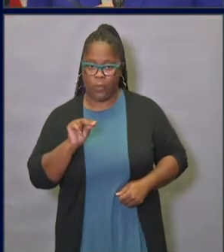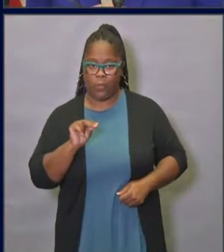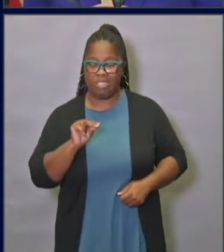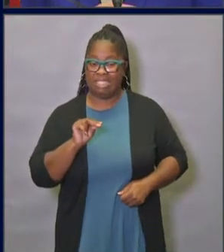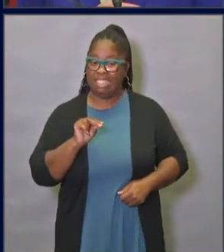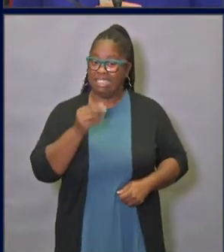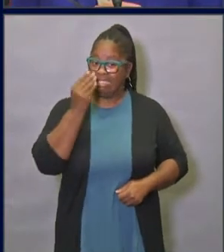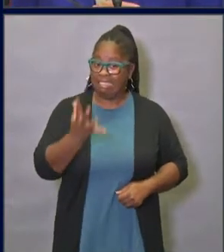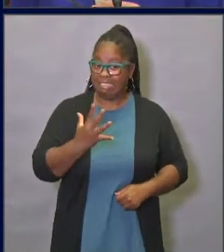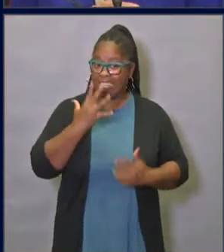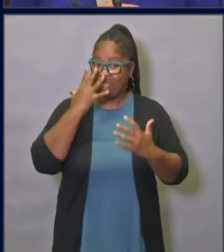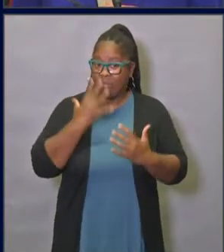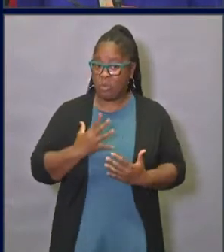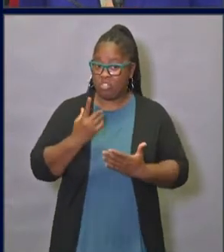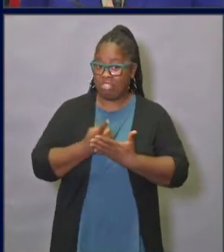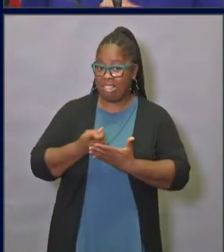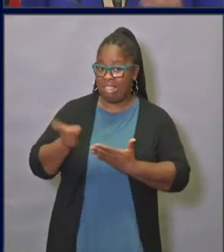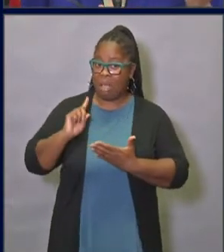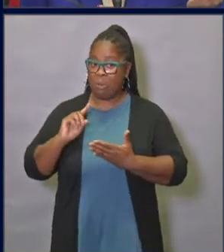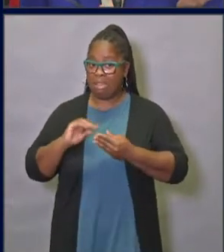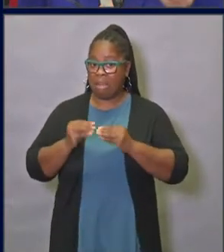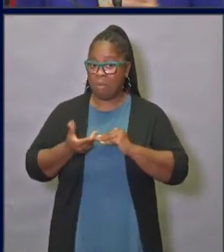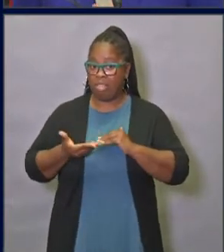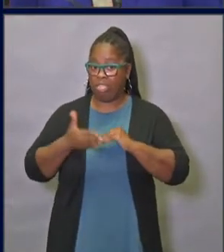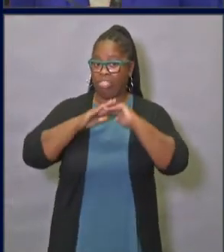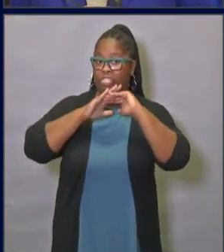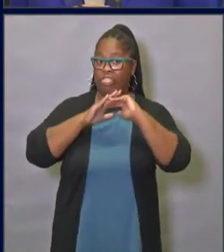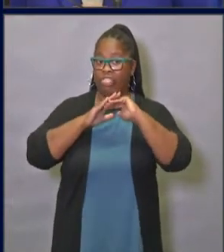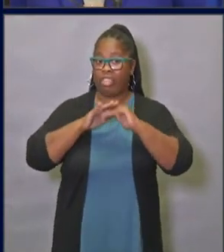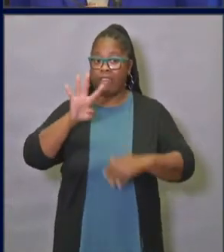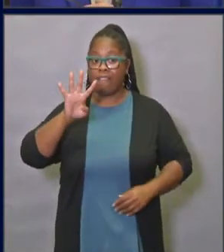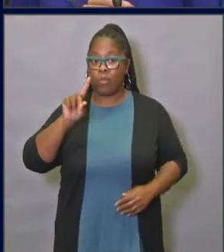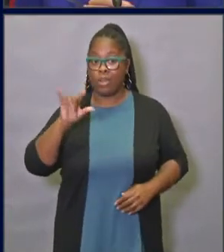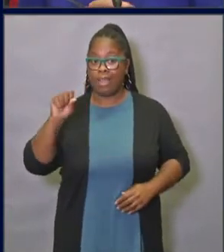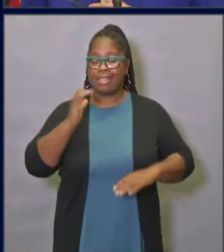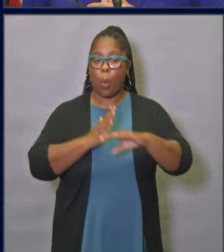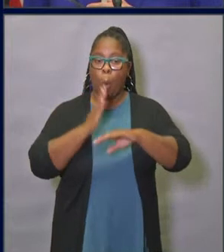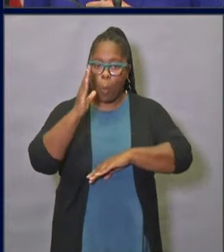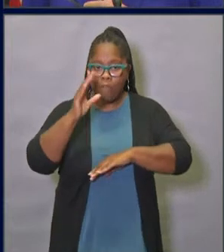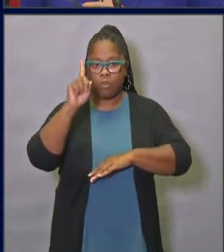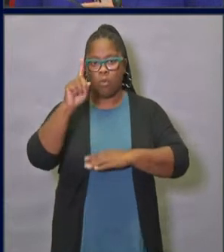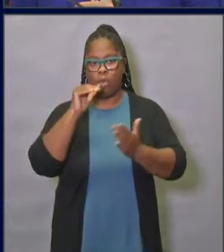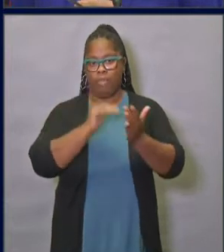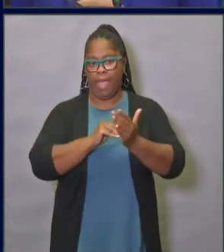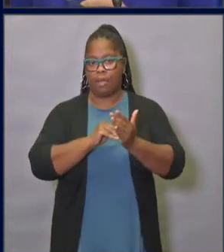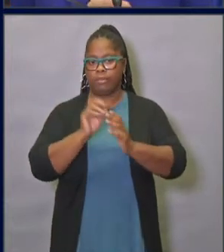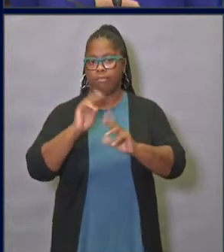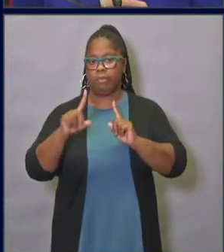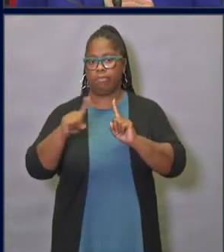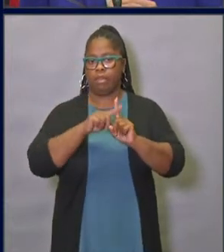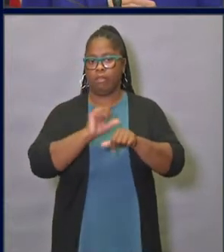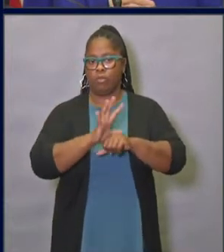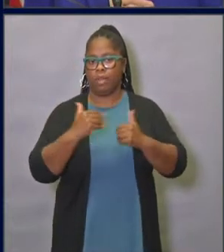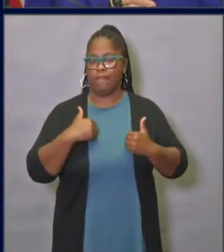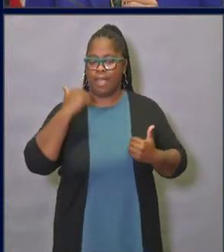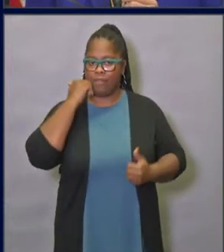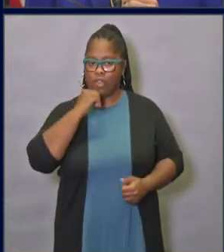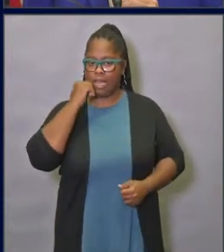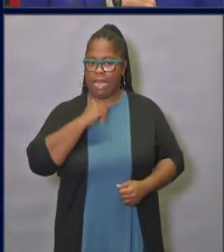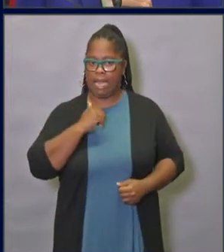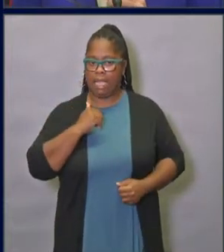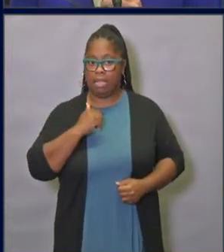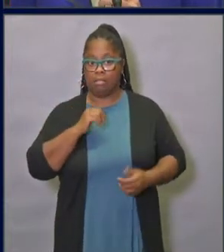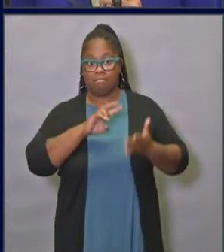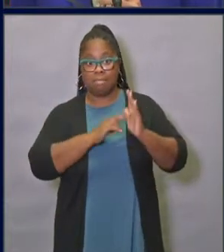an increase in our cases last week. We had 4 days where we were above 1,000 cases each day. So we're not sure that we'll